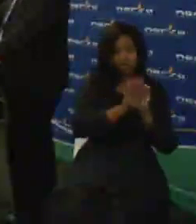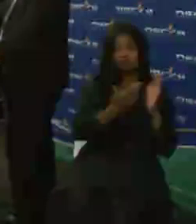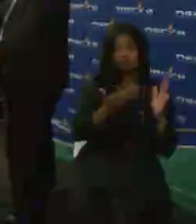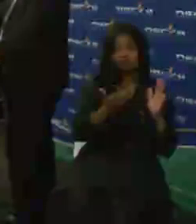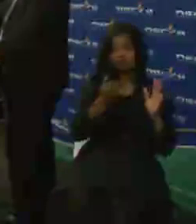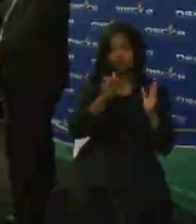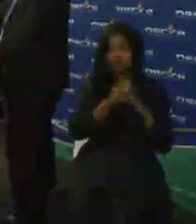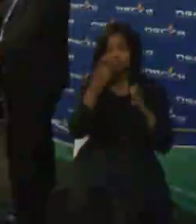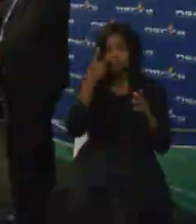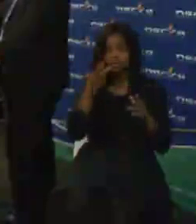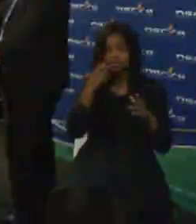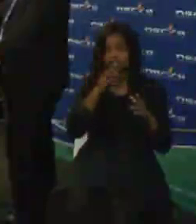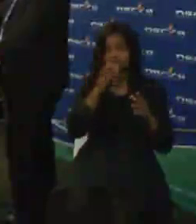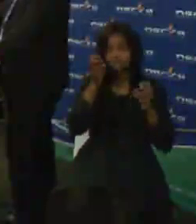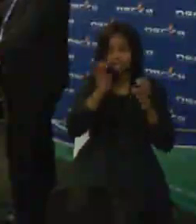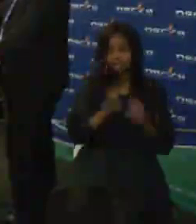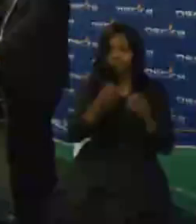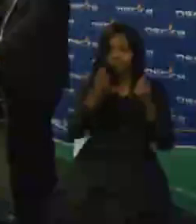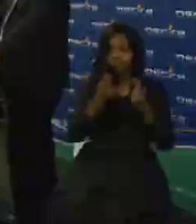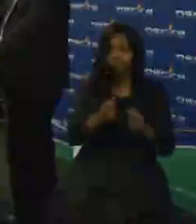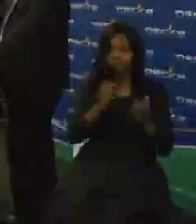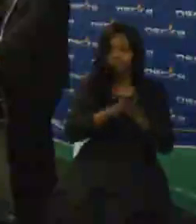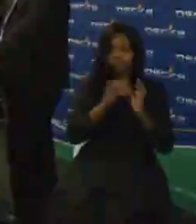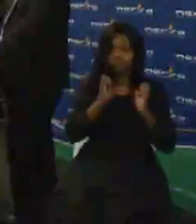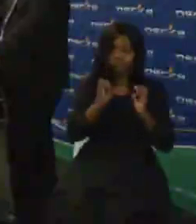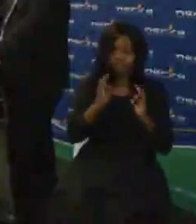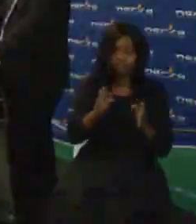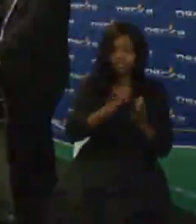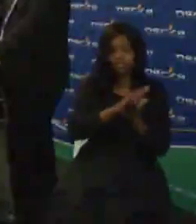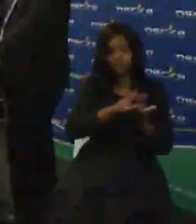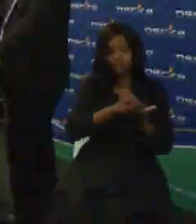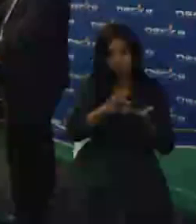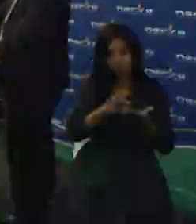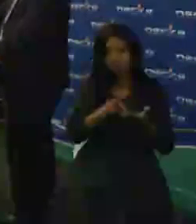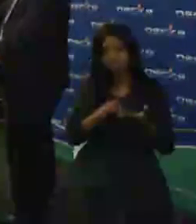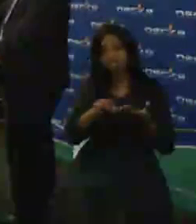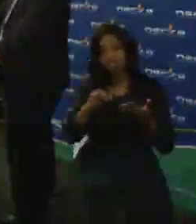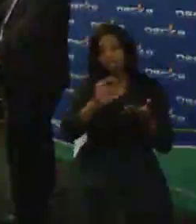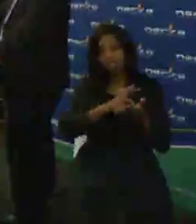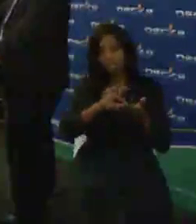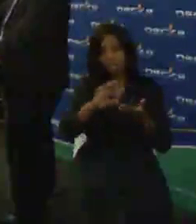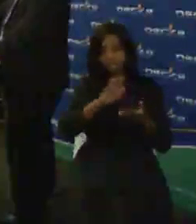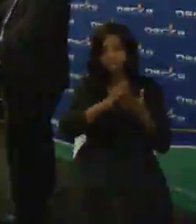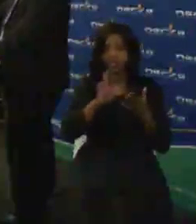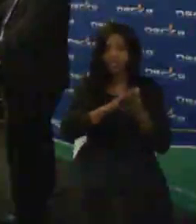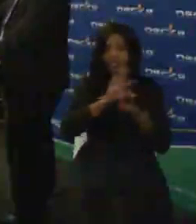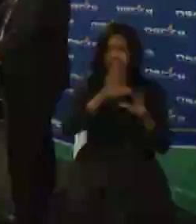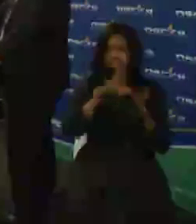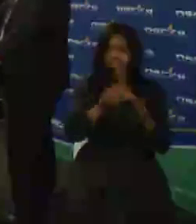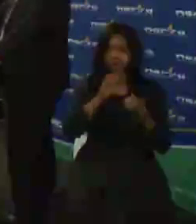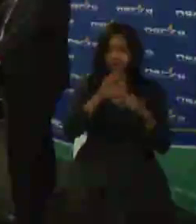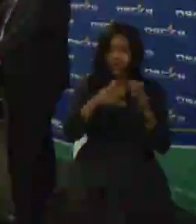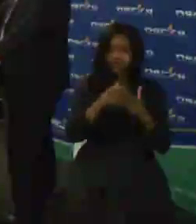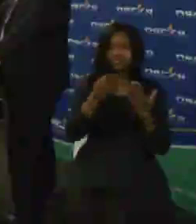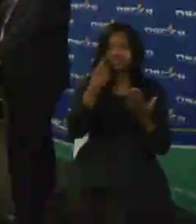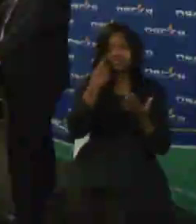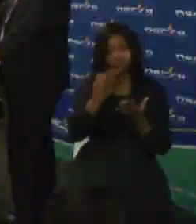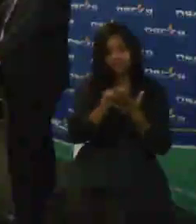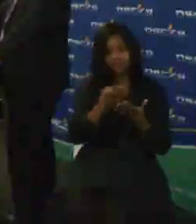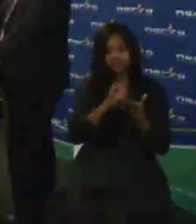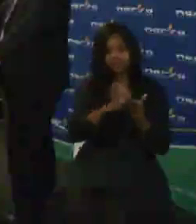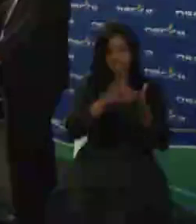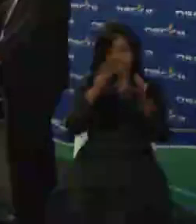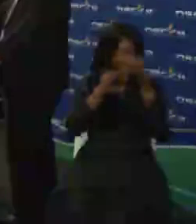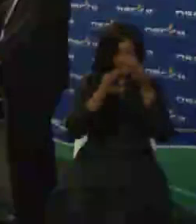assess Eskom's costs for efficiency and prudency, taking into account all the information and the evidence that